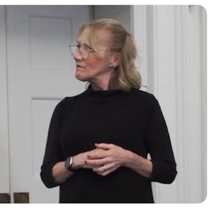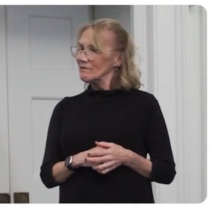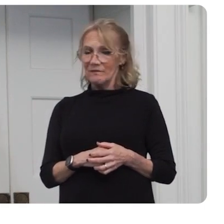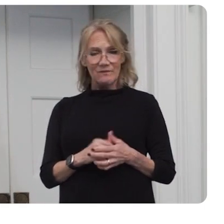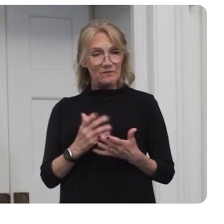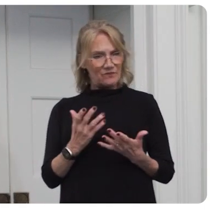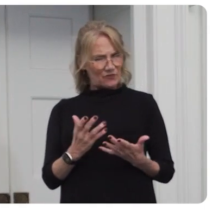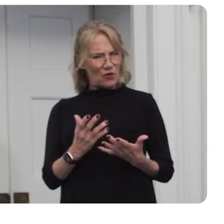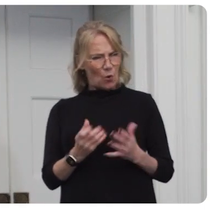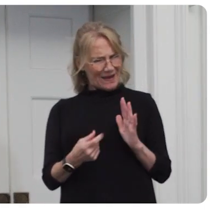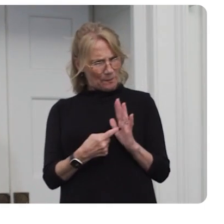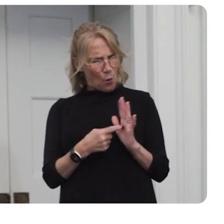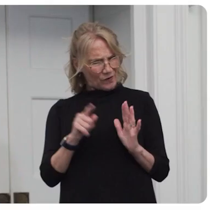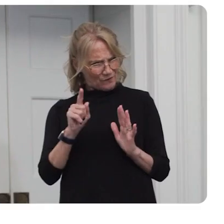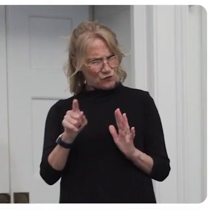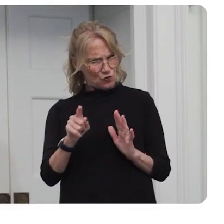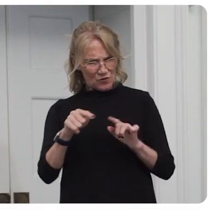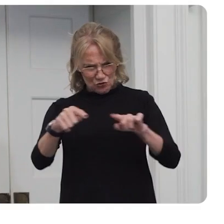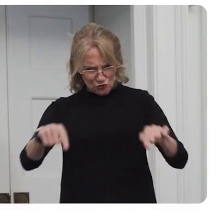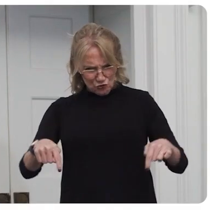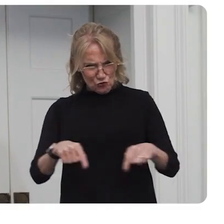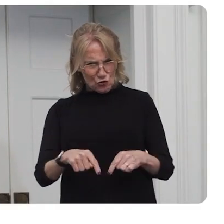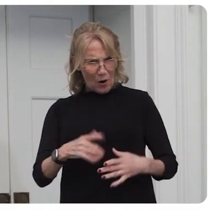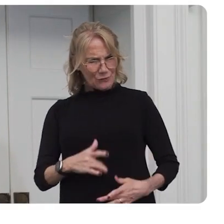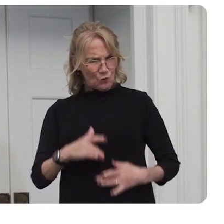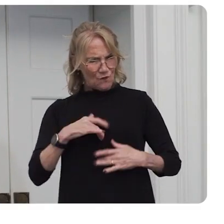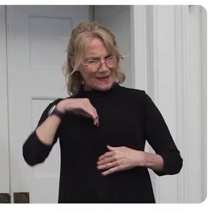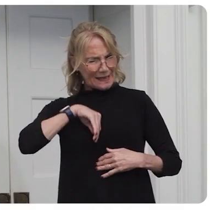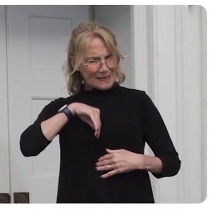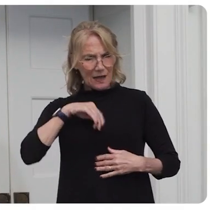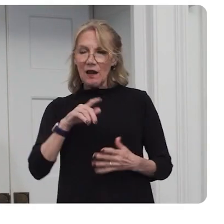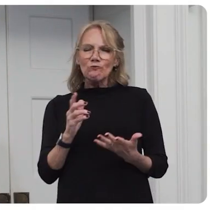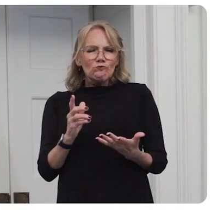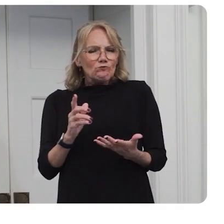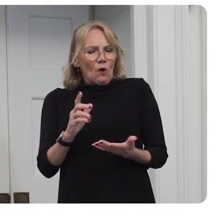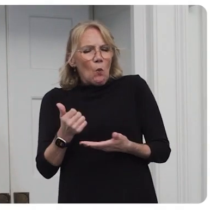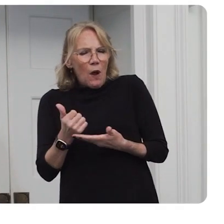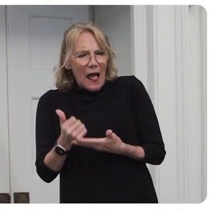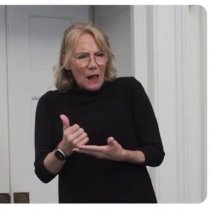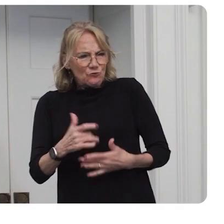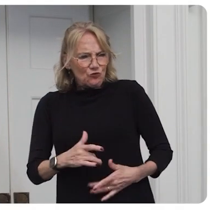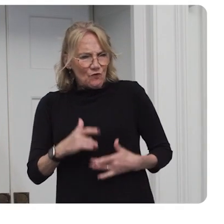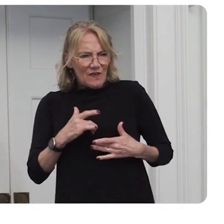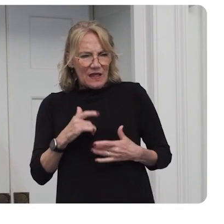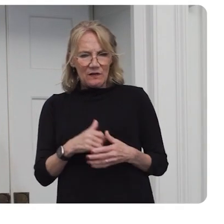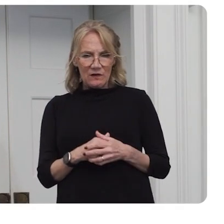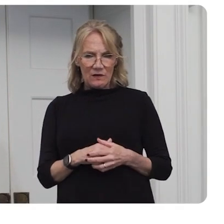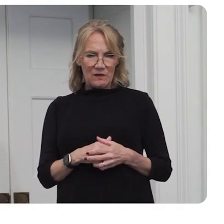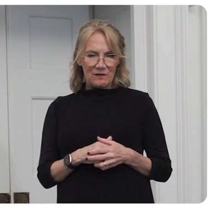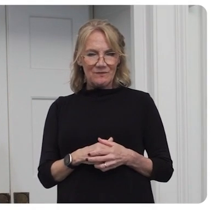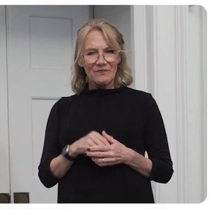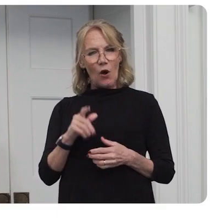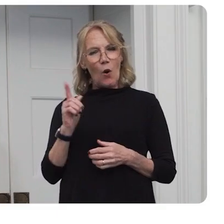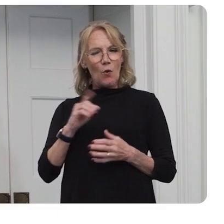how you feel in your studio? Yeah, I do, yeah. What helps you feel good in your studio?